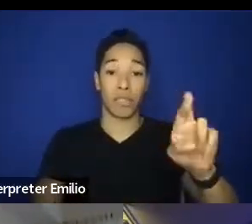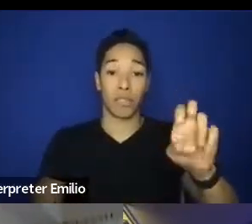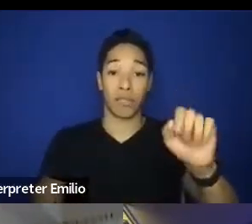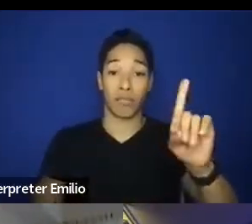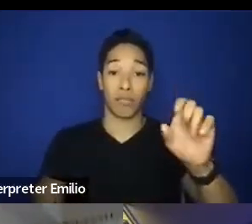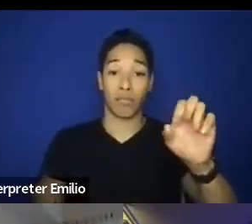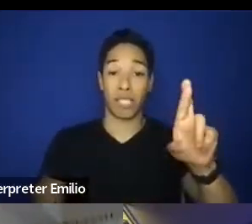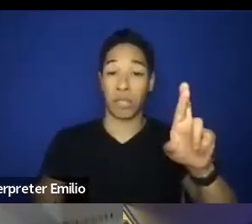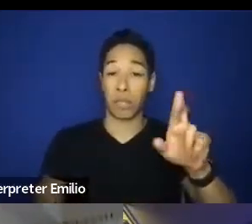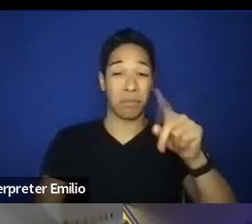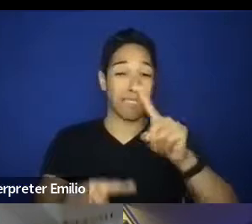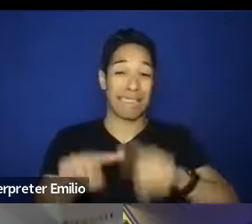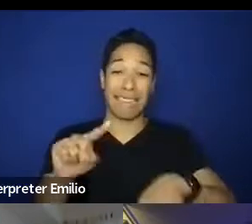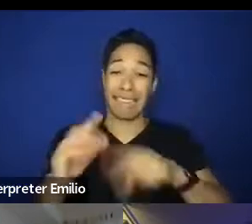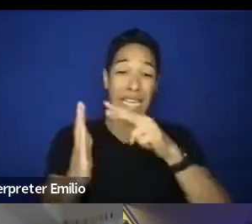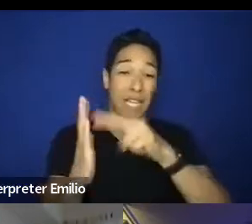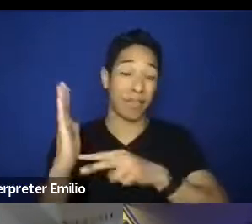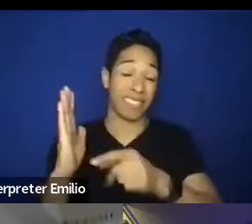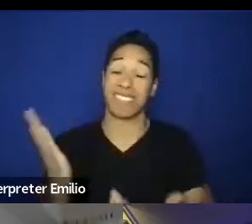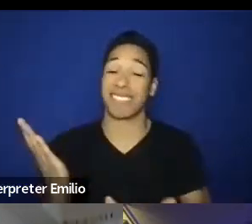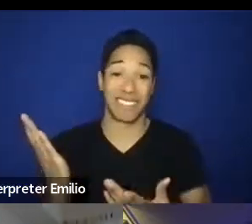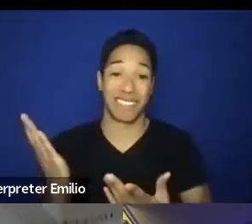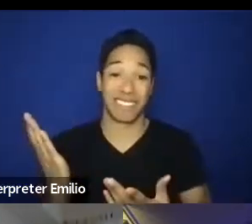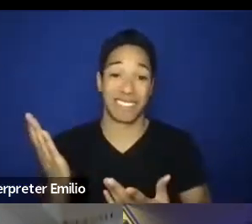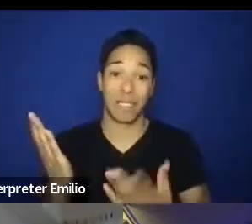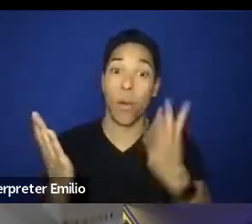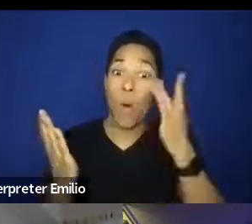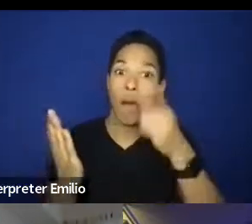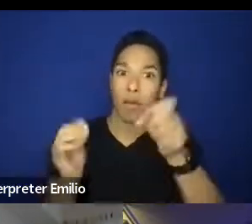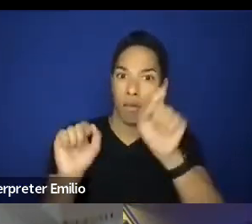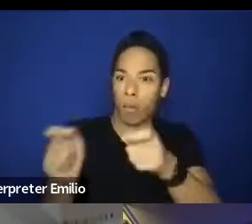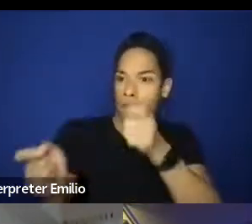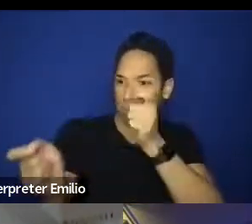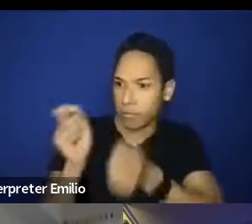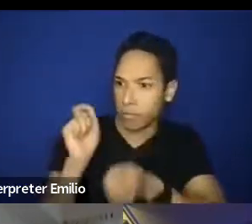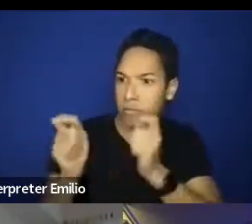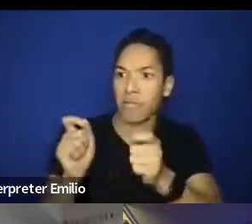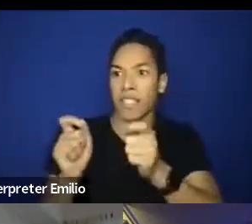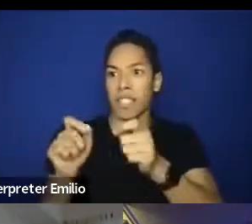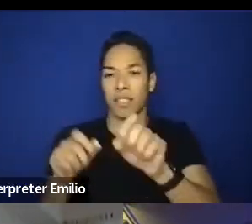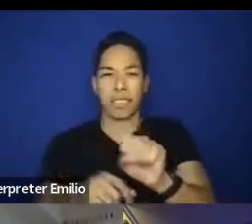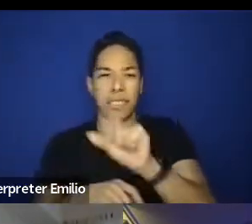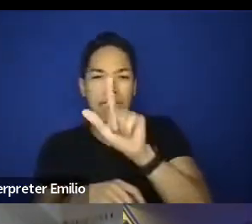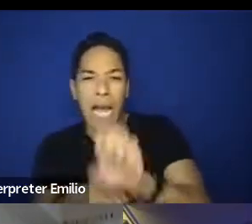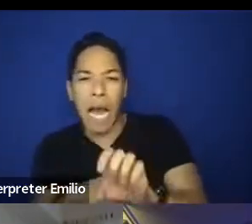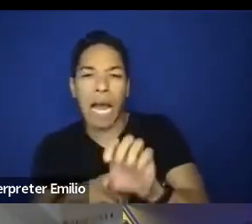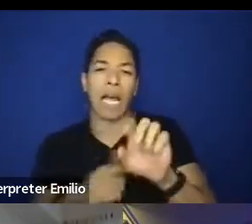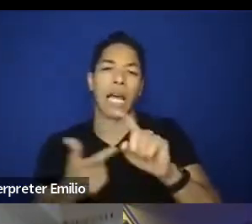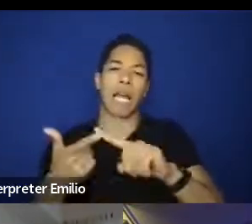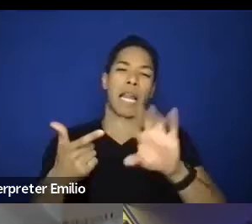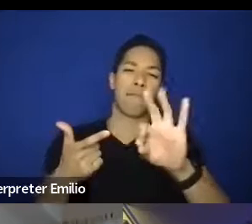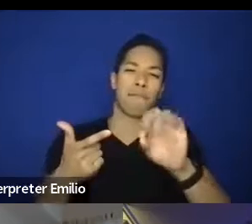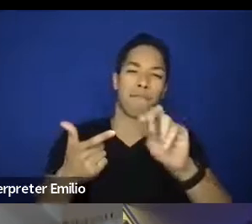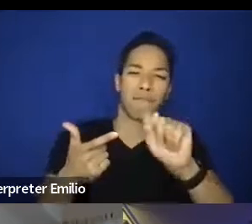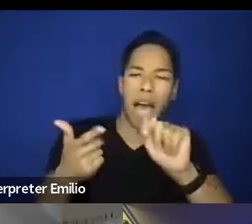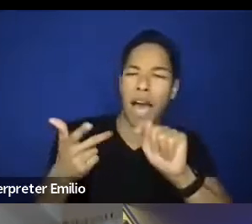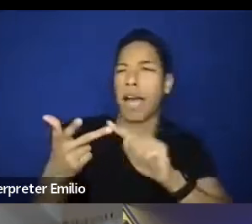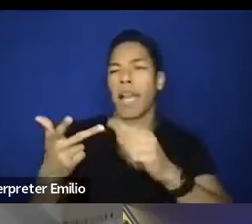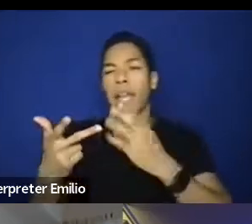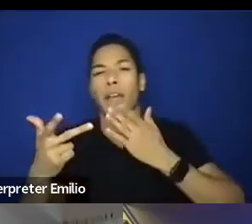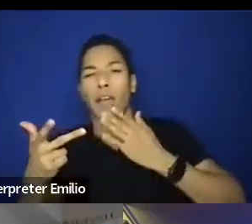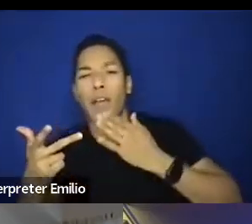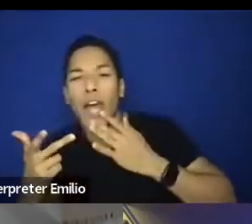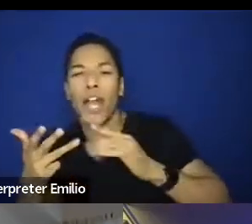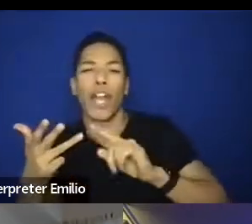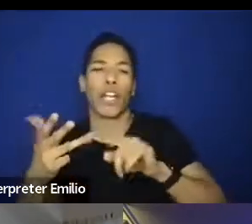It allows people to, exactly what you said, change the font, change the style, change the color of the text